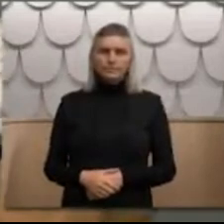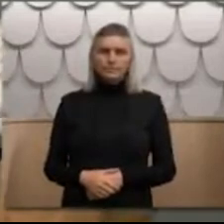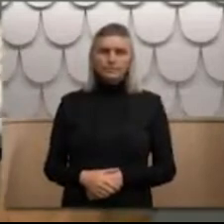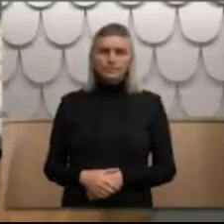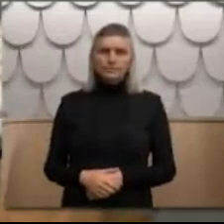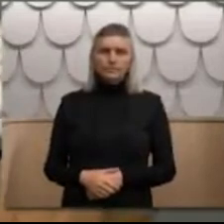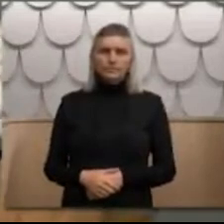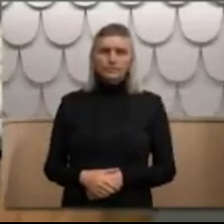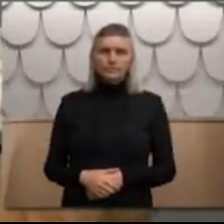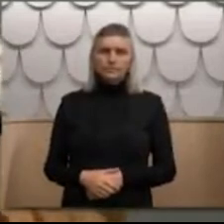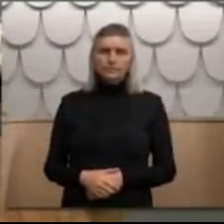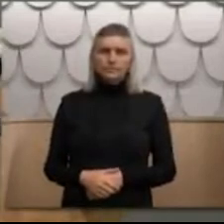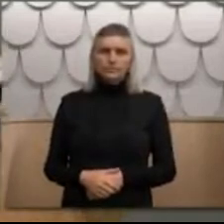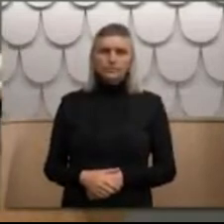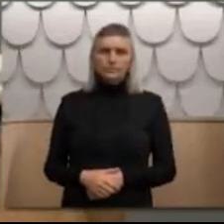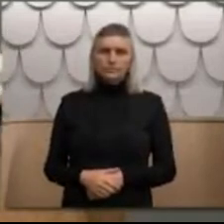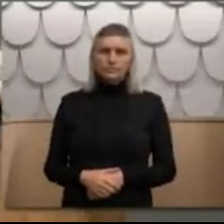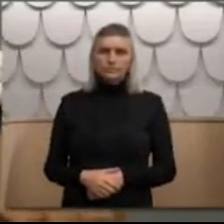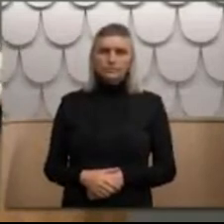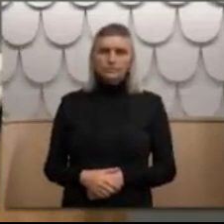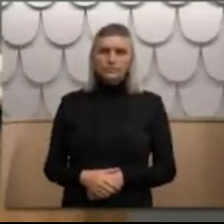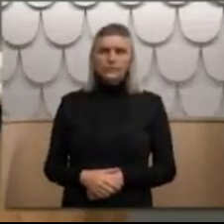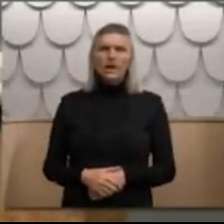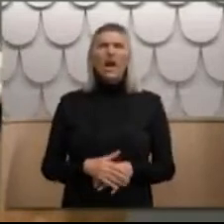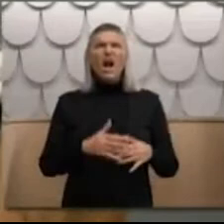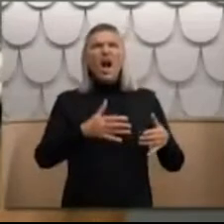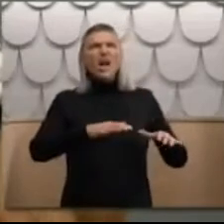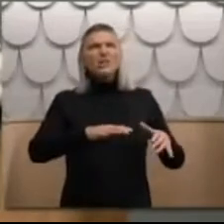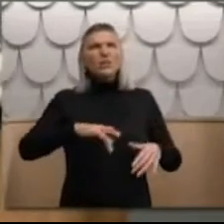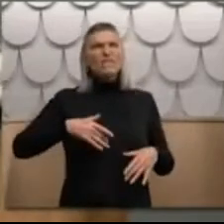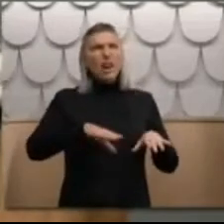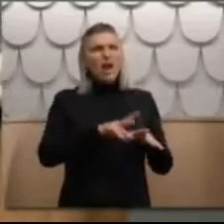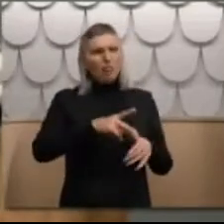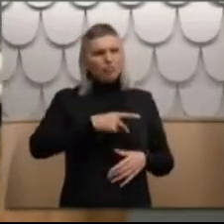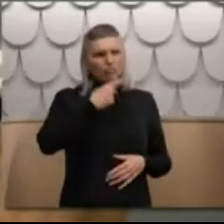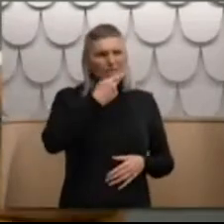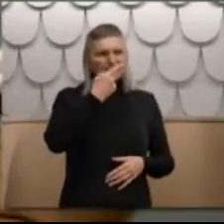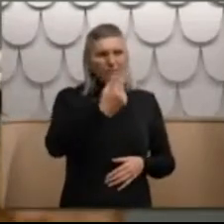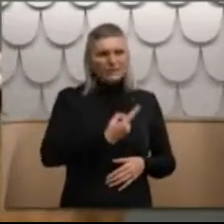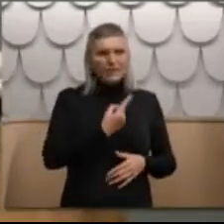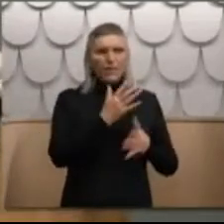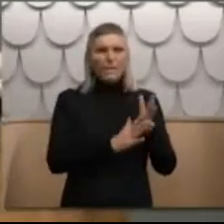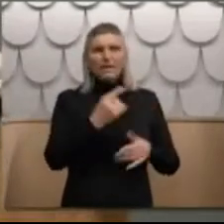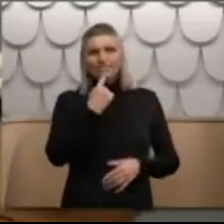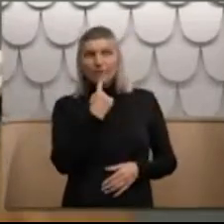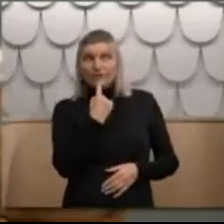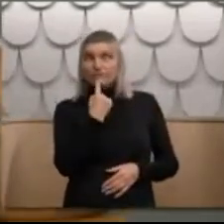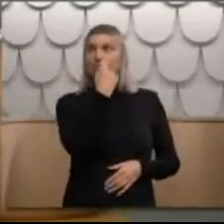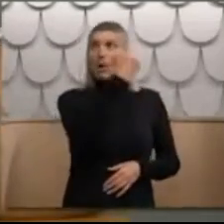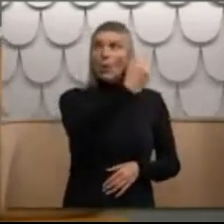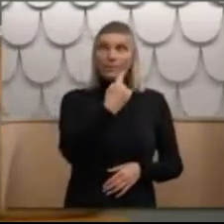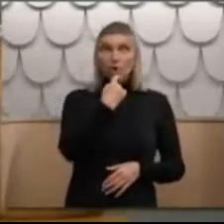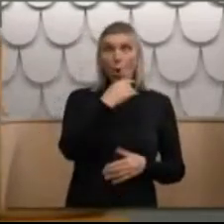I'm sort of repeating myself, and what I mean by repeating, I'm knocking. I knocked on some people back